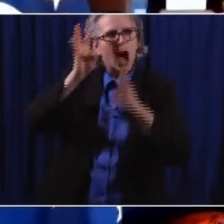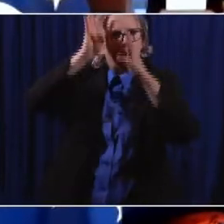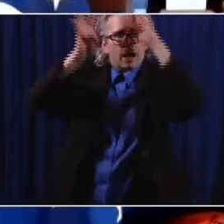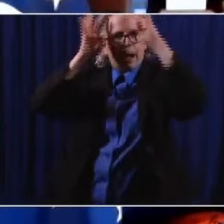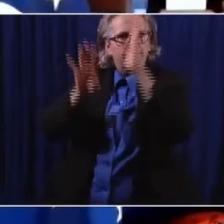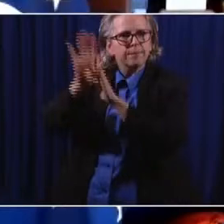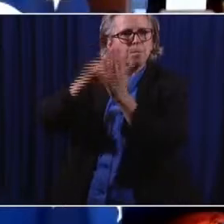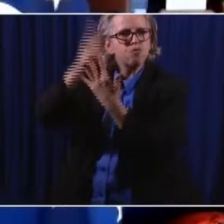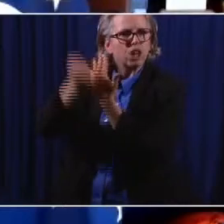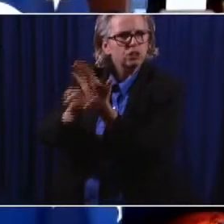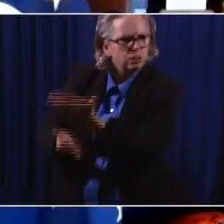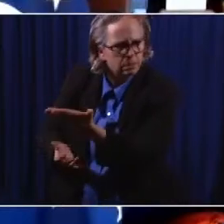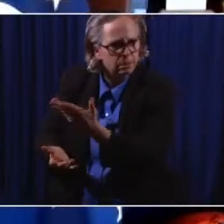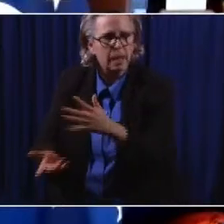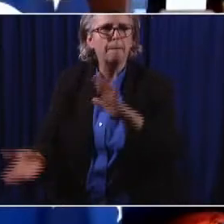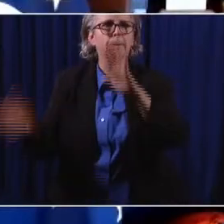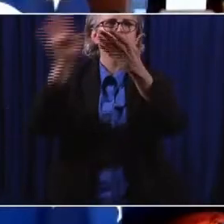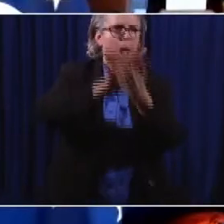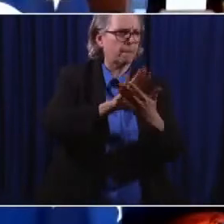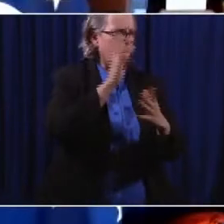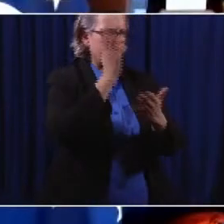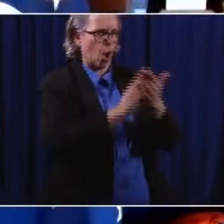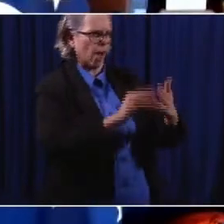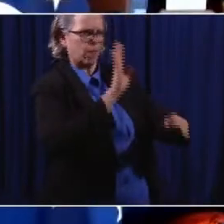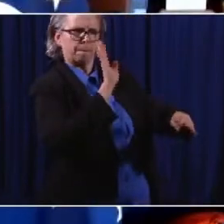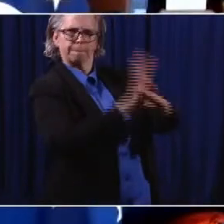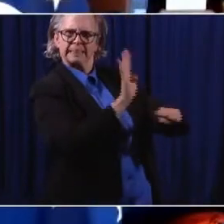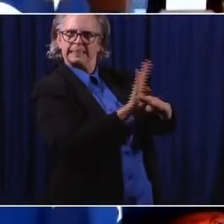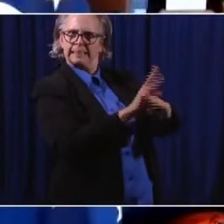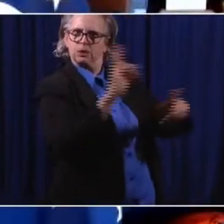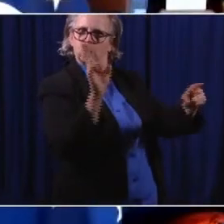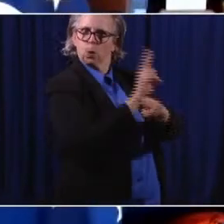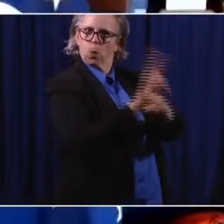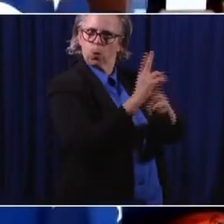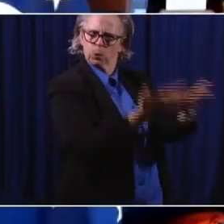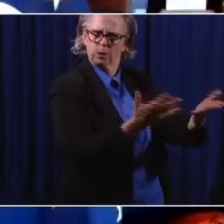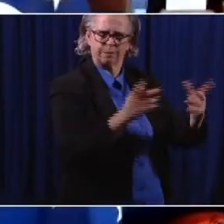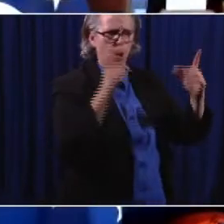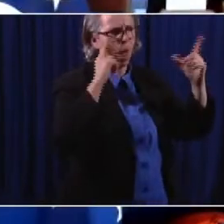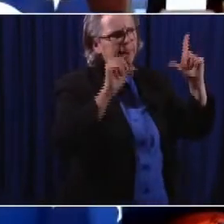the responsibilities for marketing, licensing, and the proportional costs and the